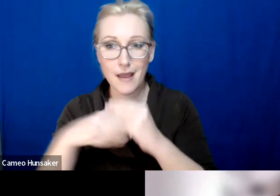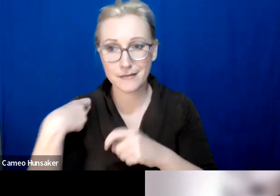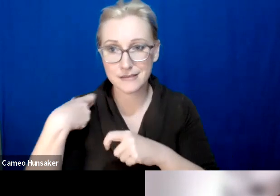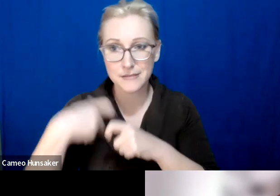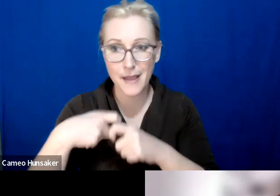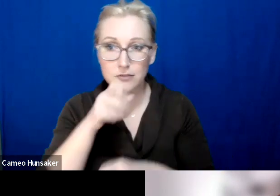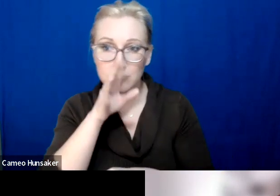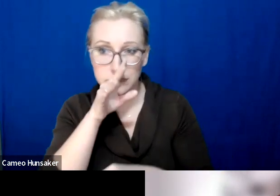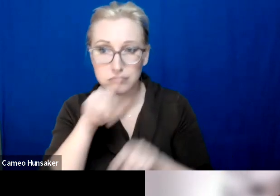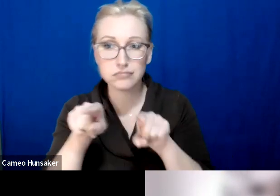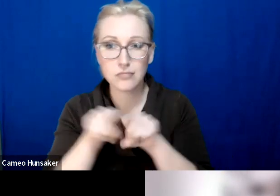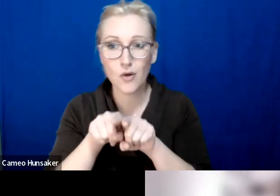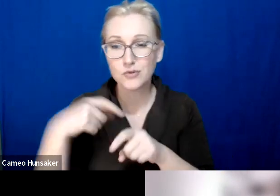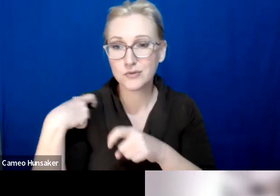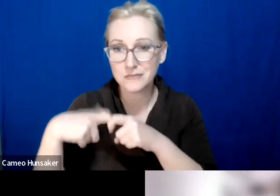a later time.